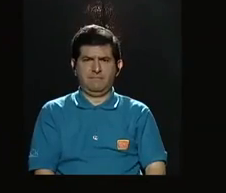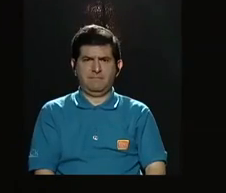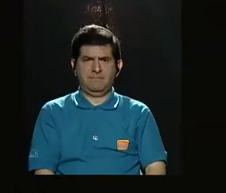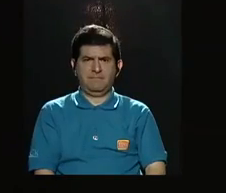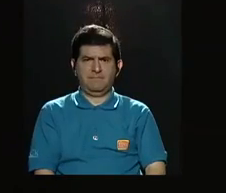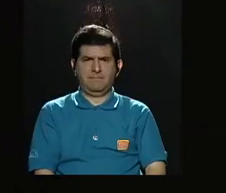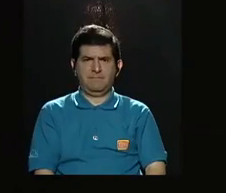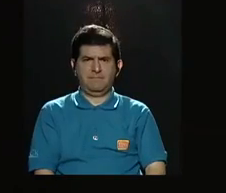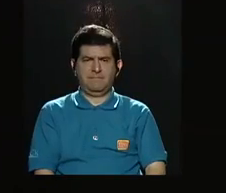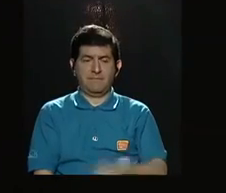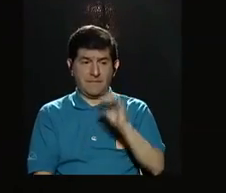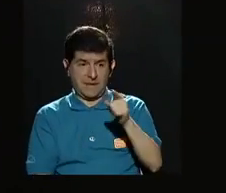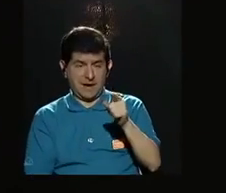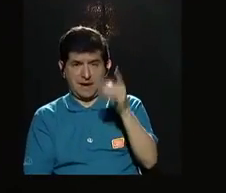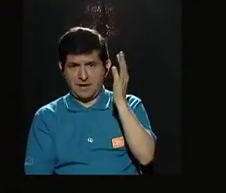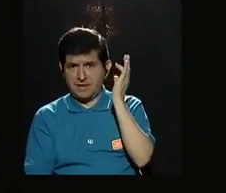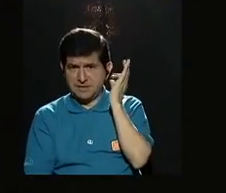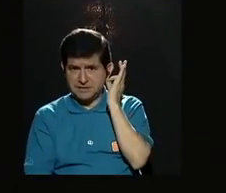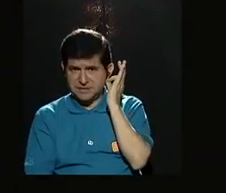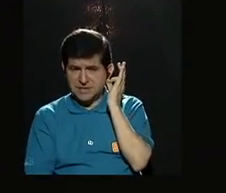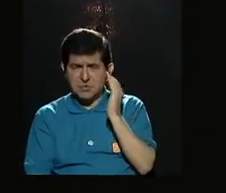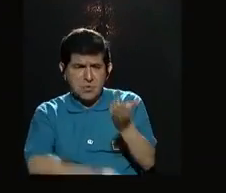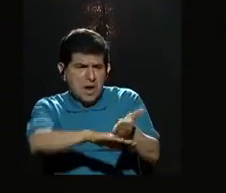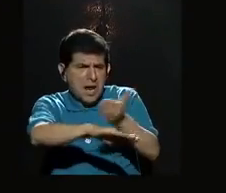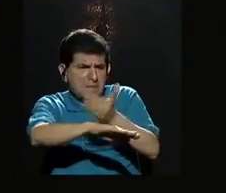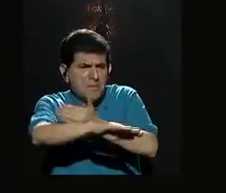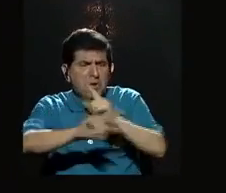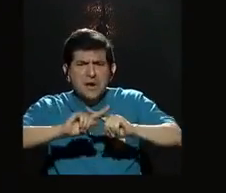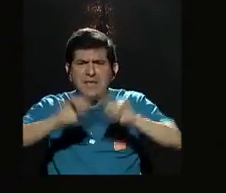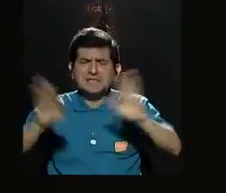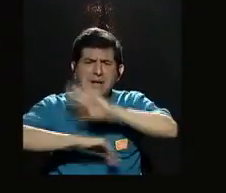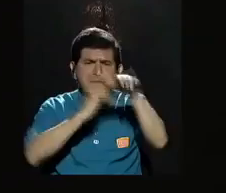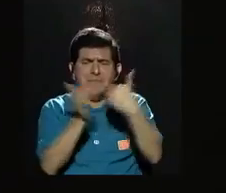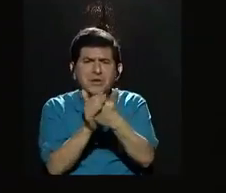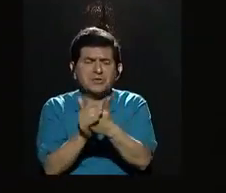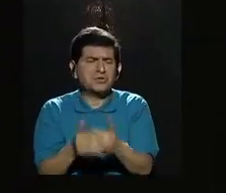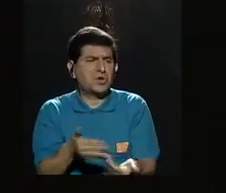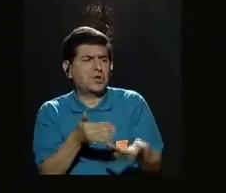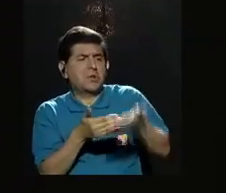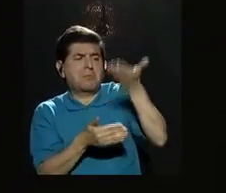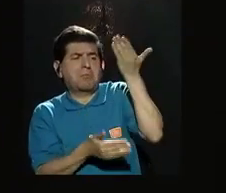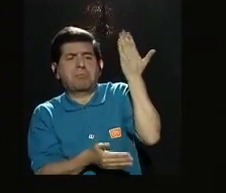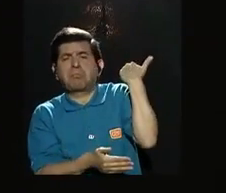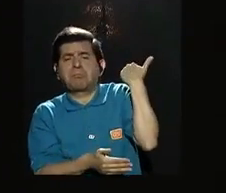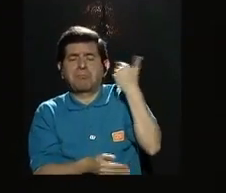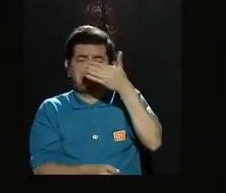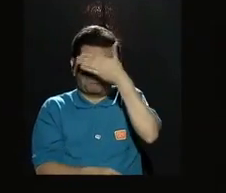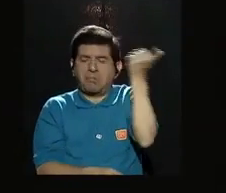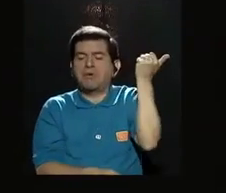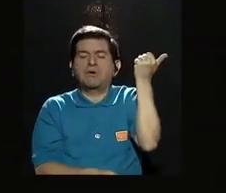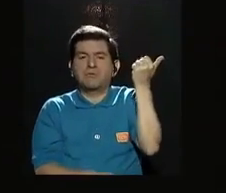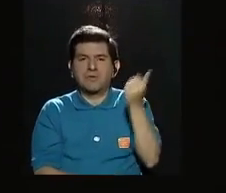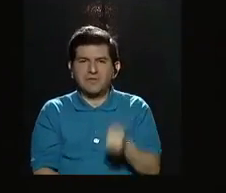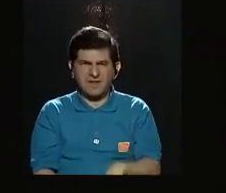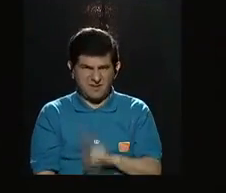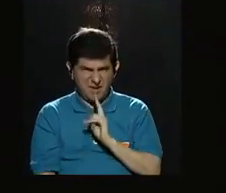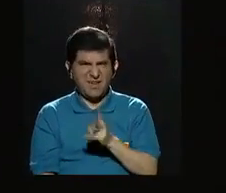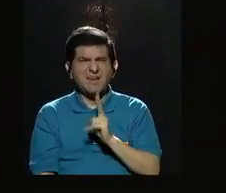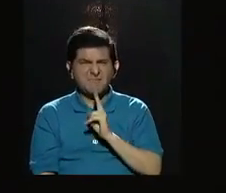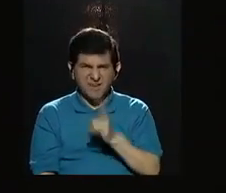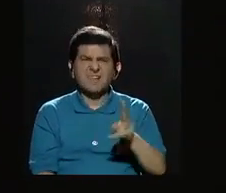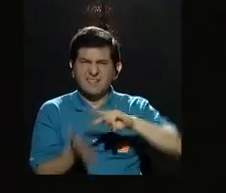but leaves everyone else behind, is this really a blow for